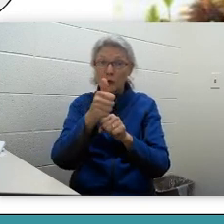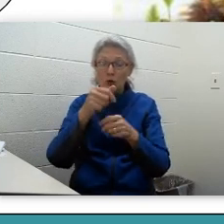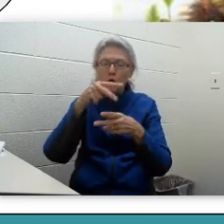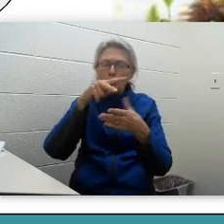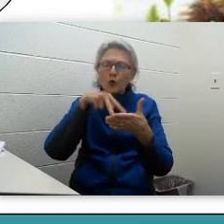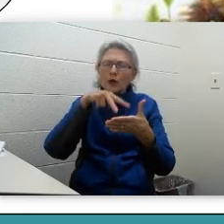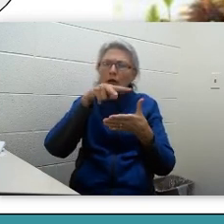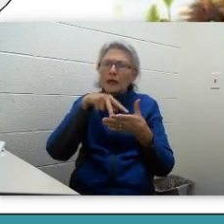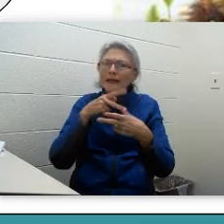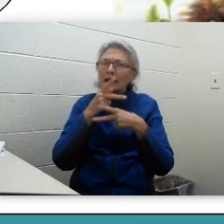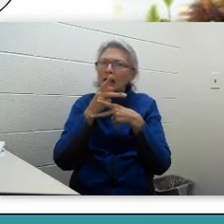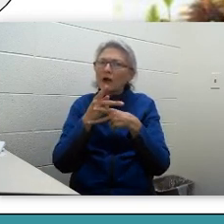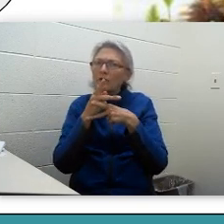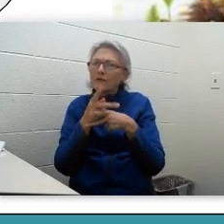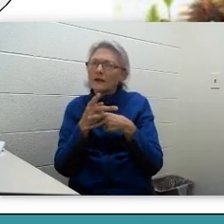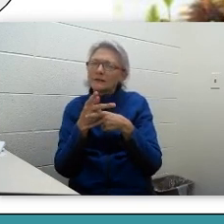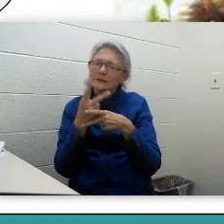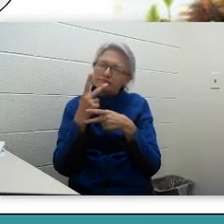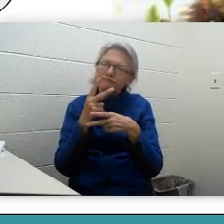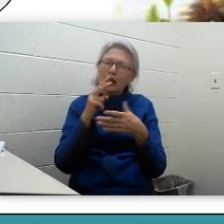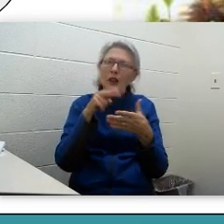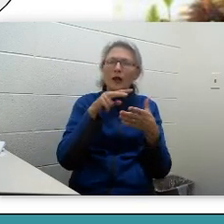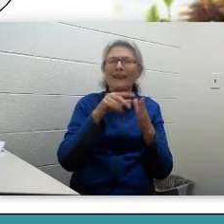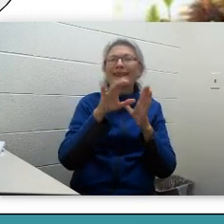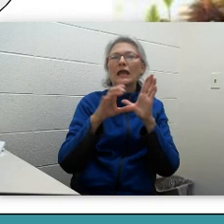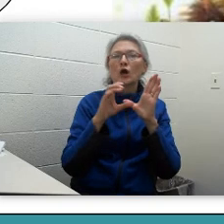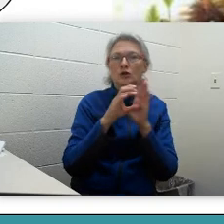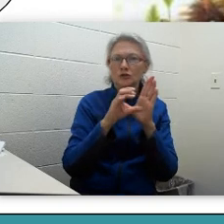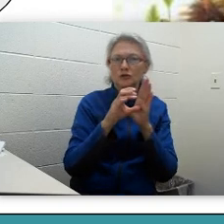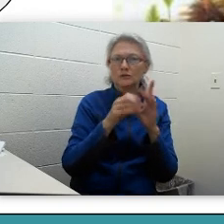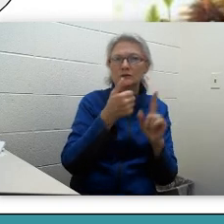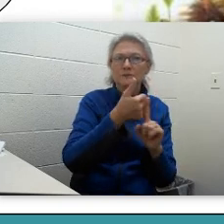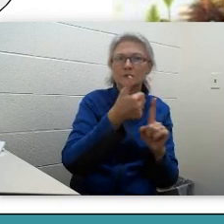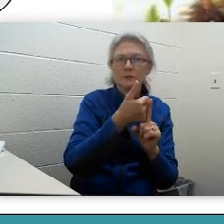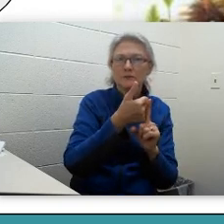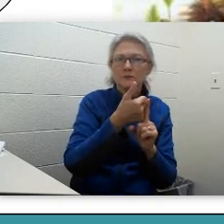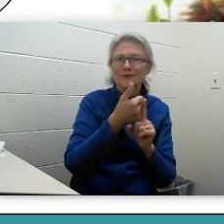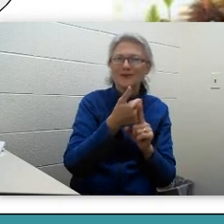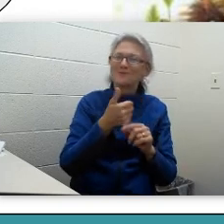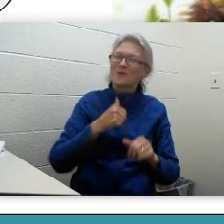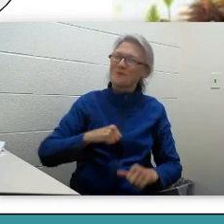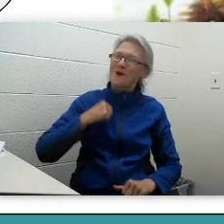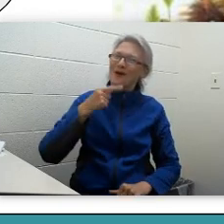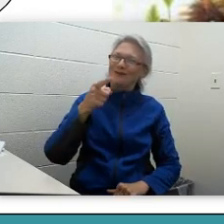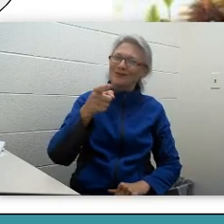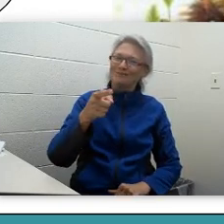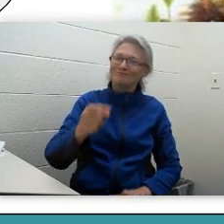of our text to take a closer look at our characters. So proud of you.